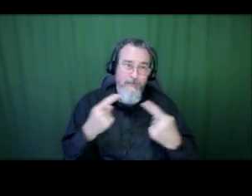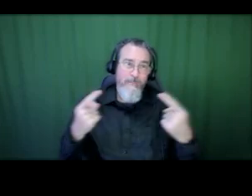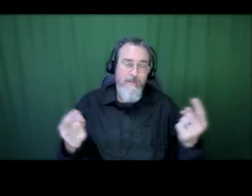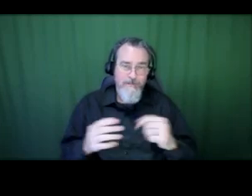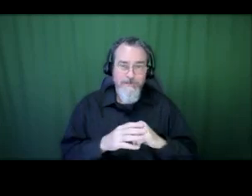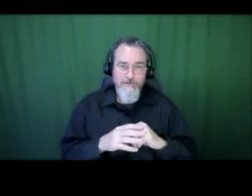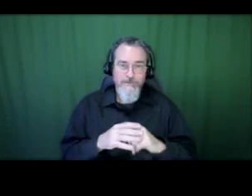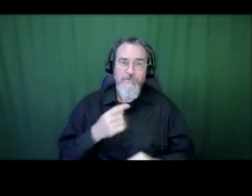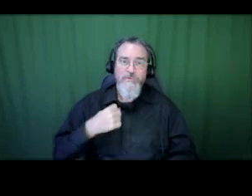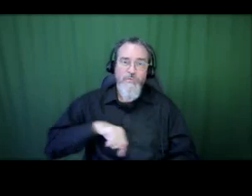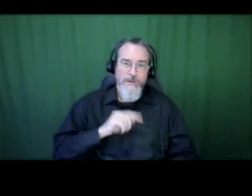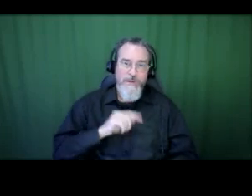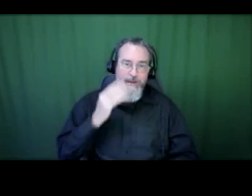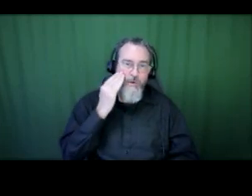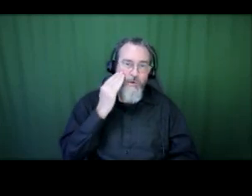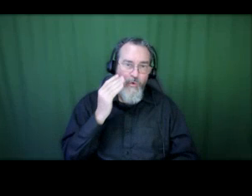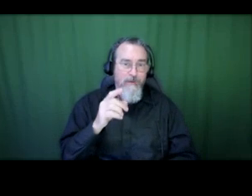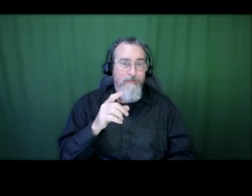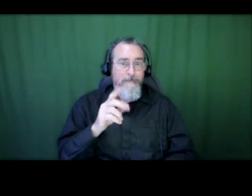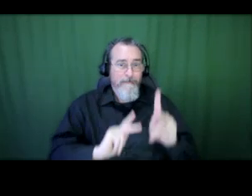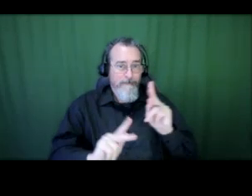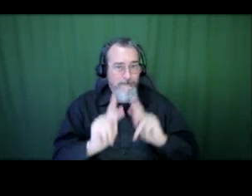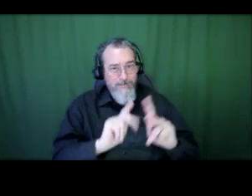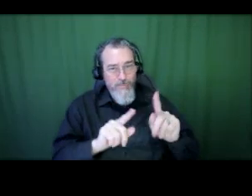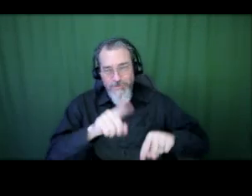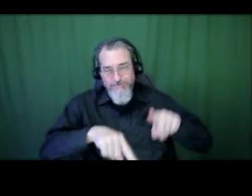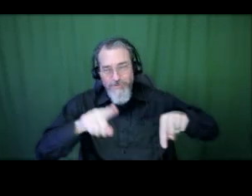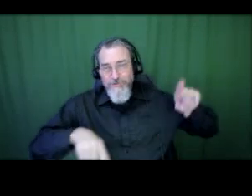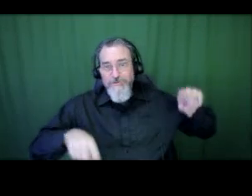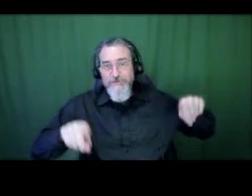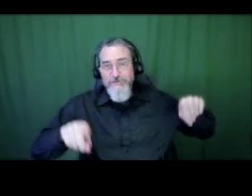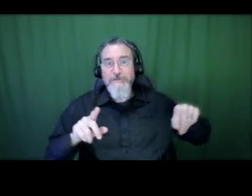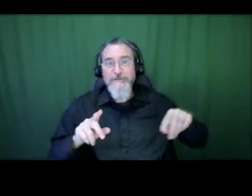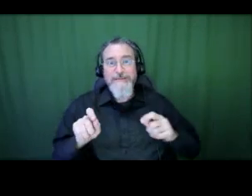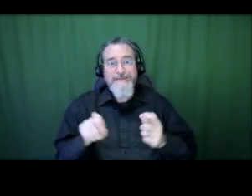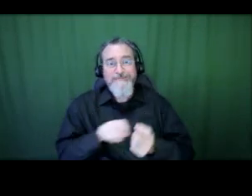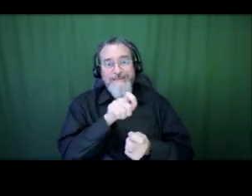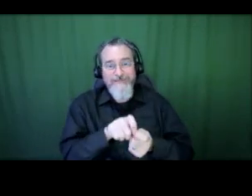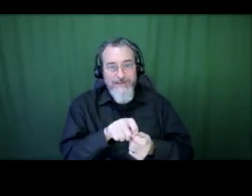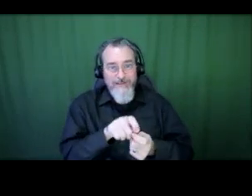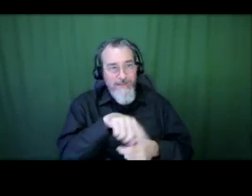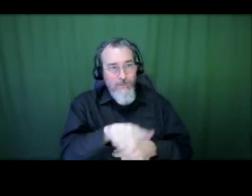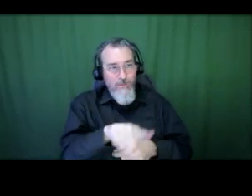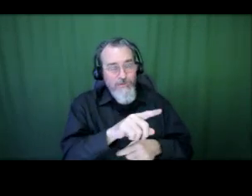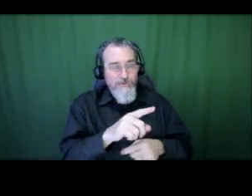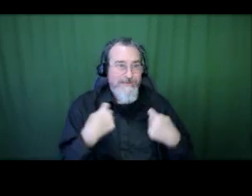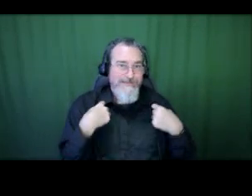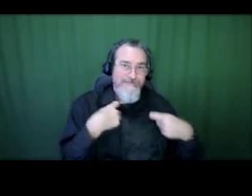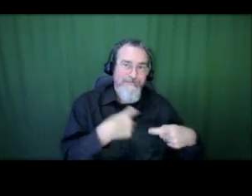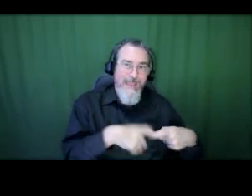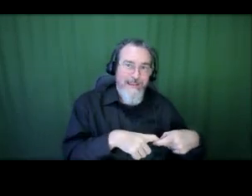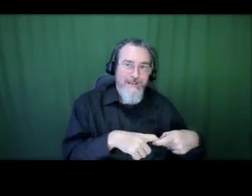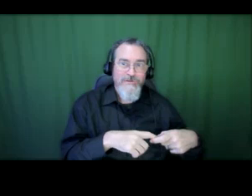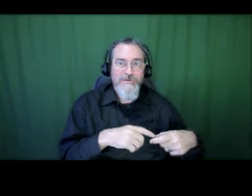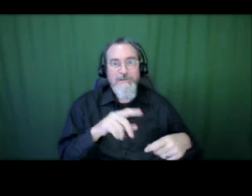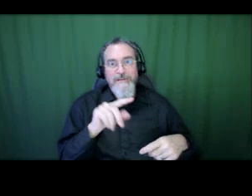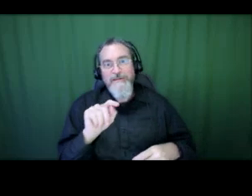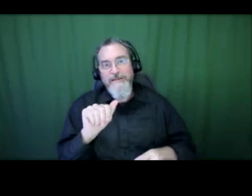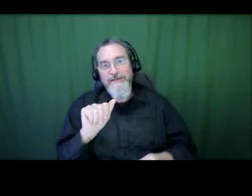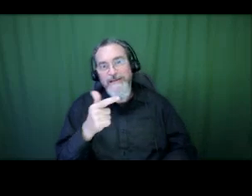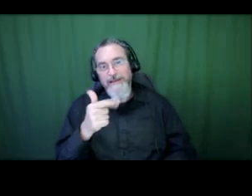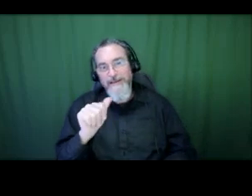a diverse group of people, specifically those who speak Spanish, Khmer, Tagalog, and